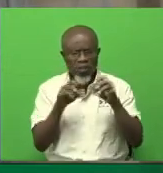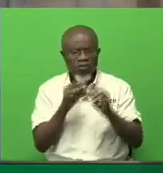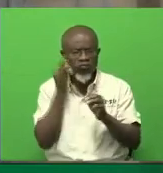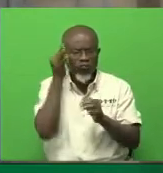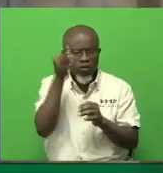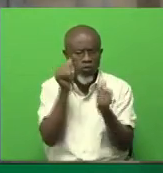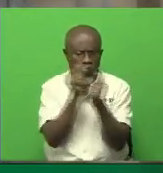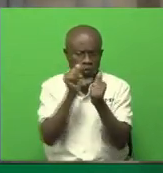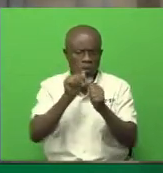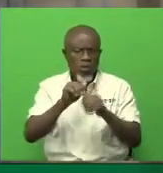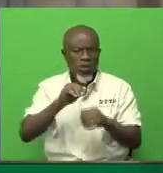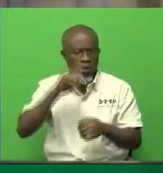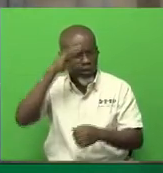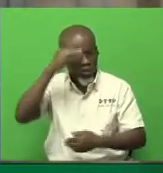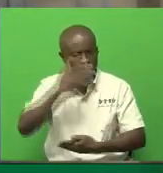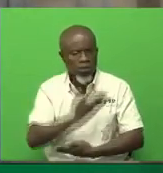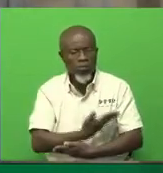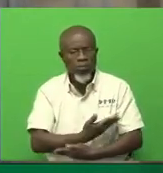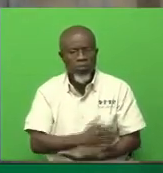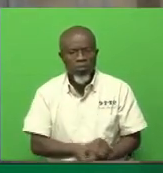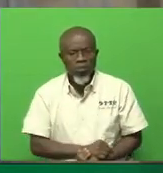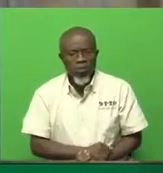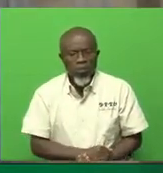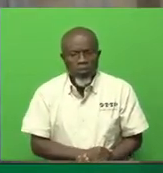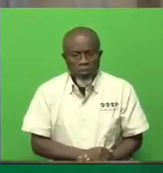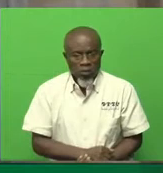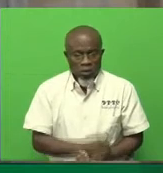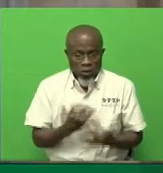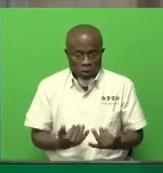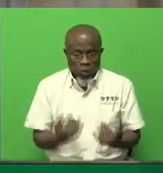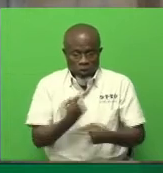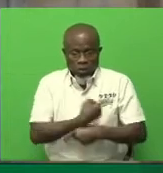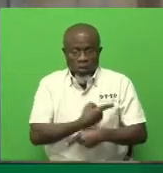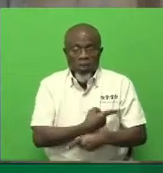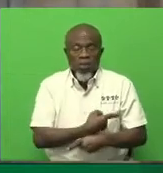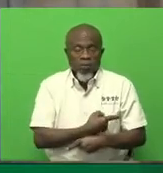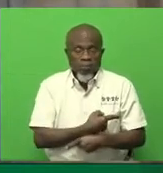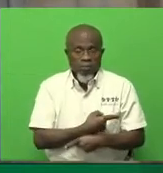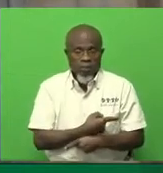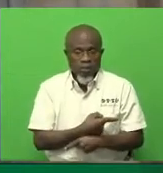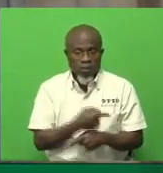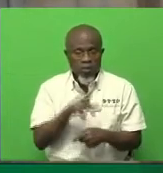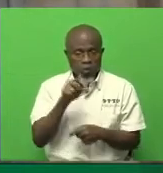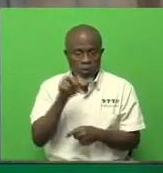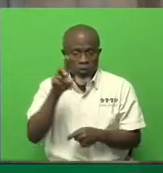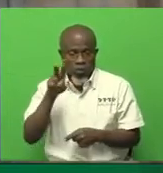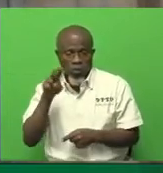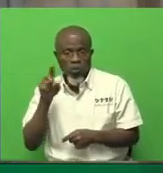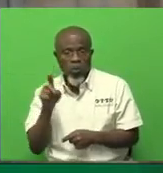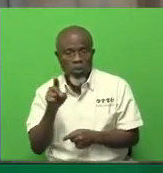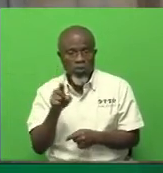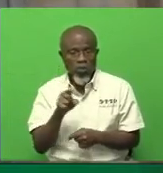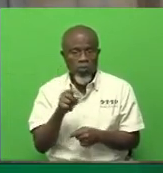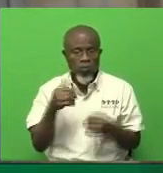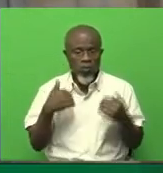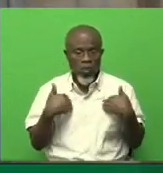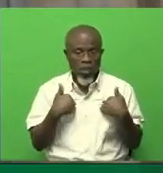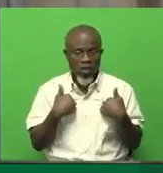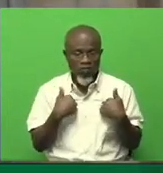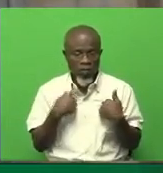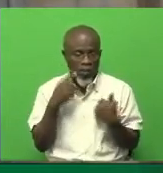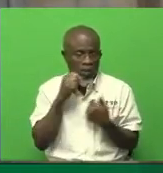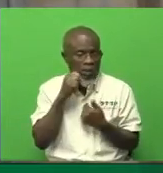speaker first hotel did to today it's a horror story in 2021 we have the death of a